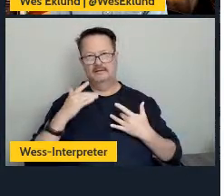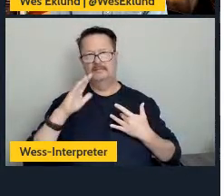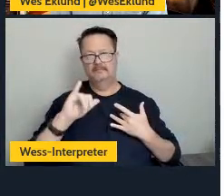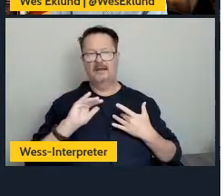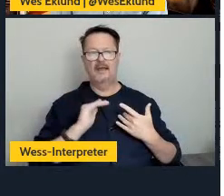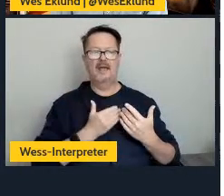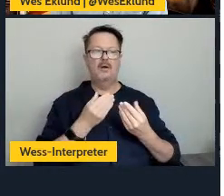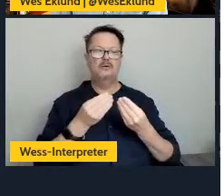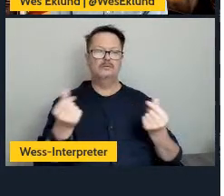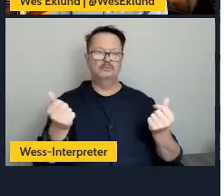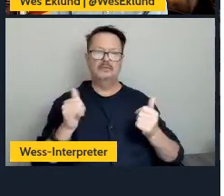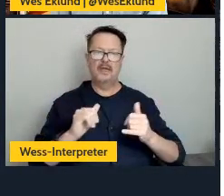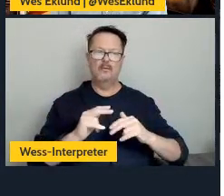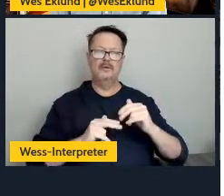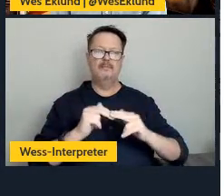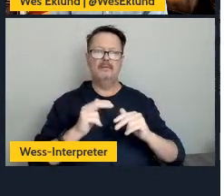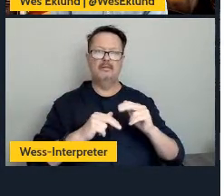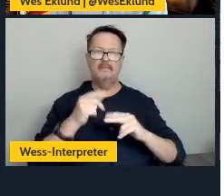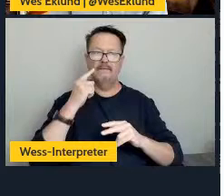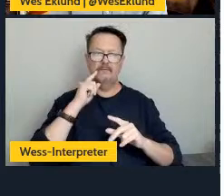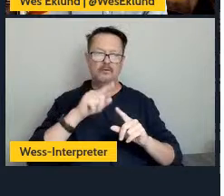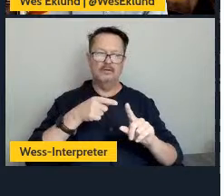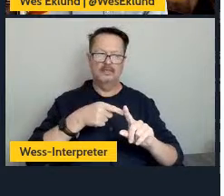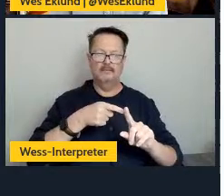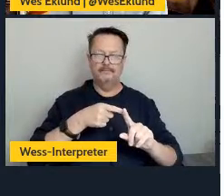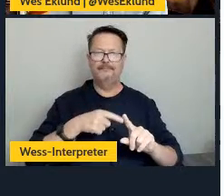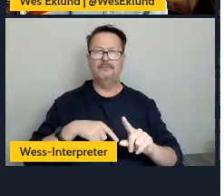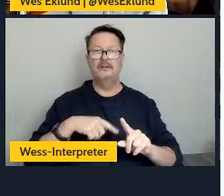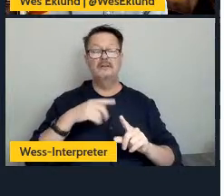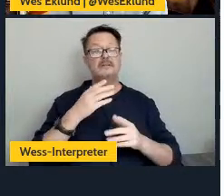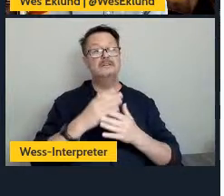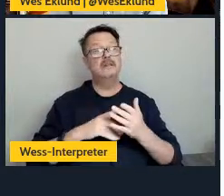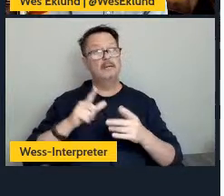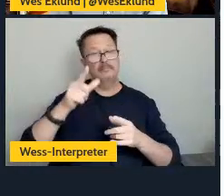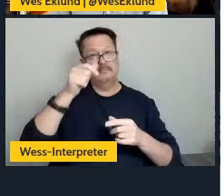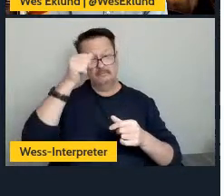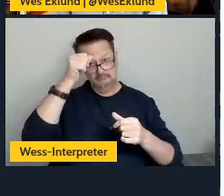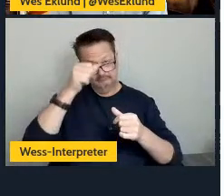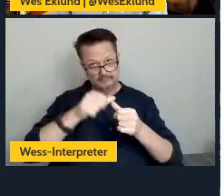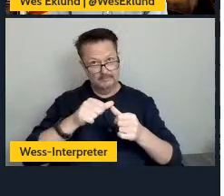solution that we built for them. Some of the takeaways from this solution,